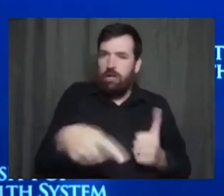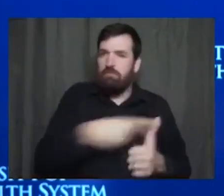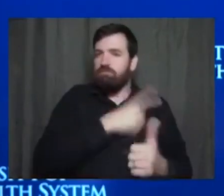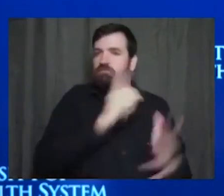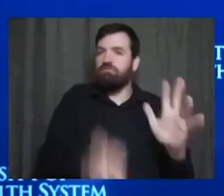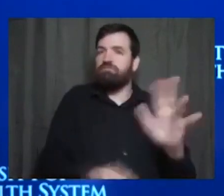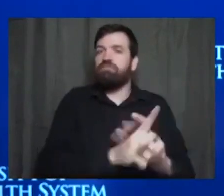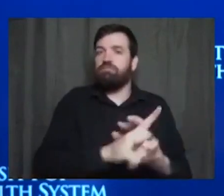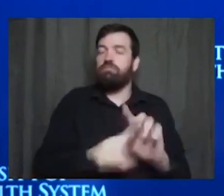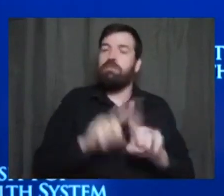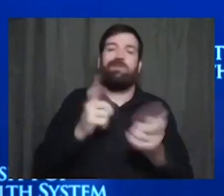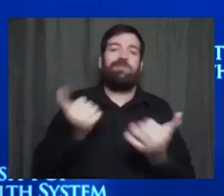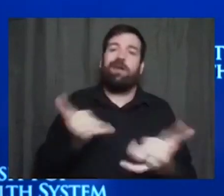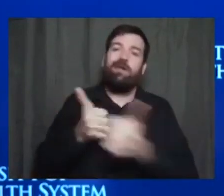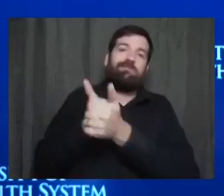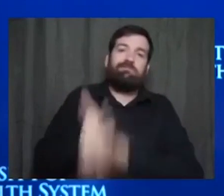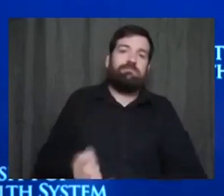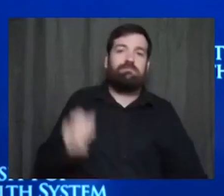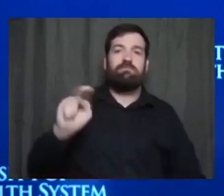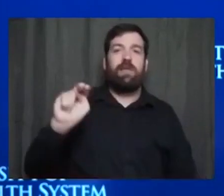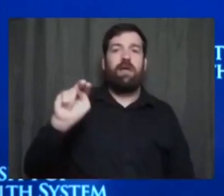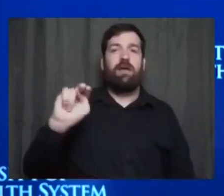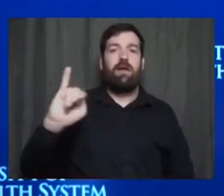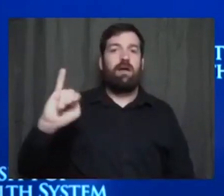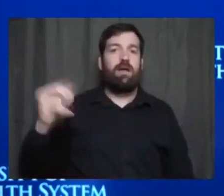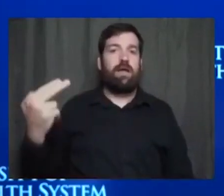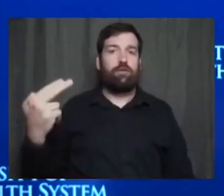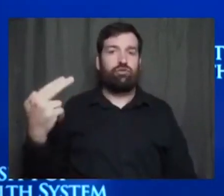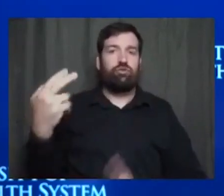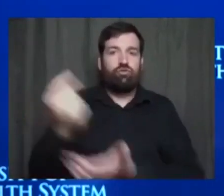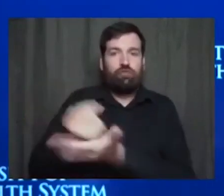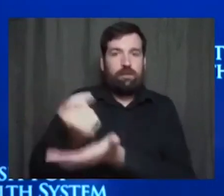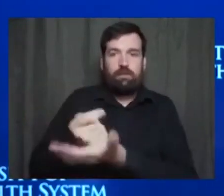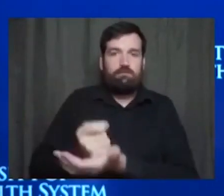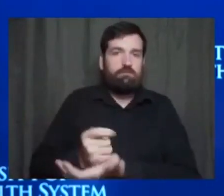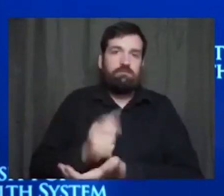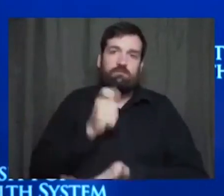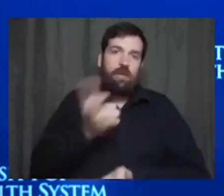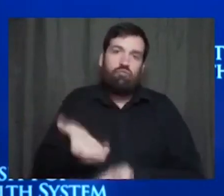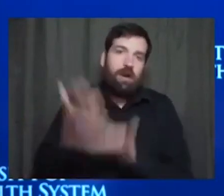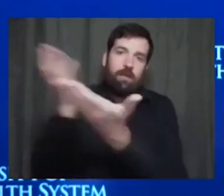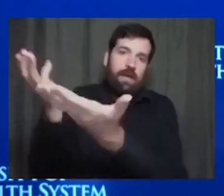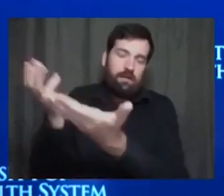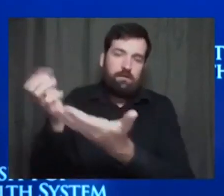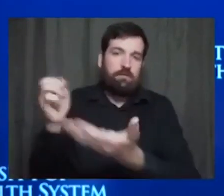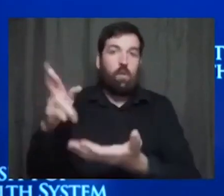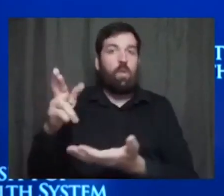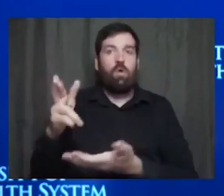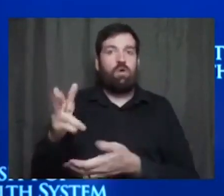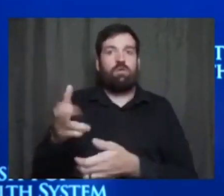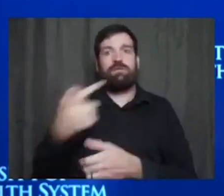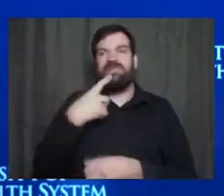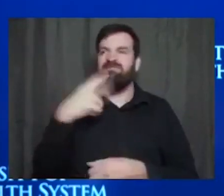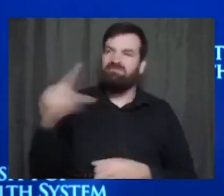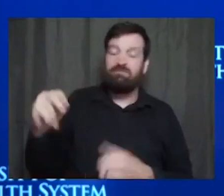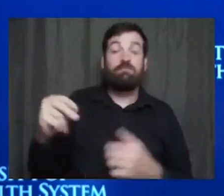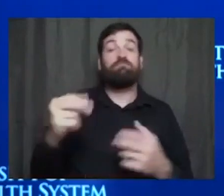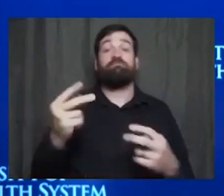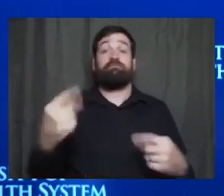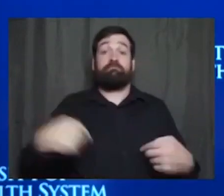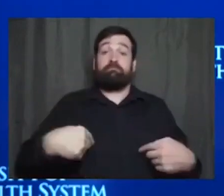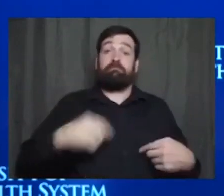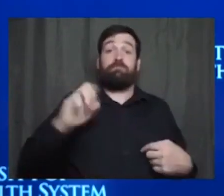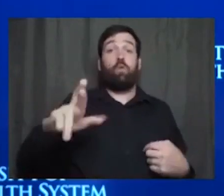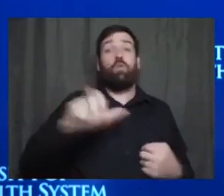NIH treatment guidelines, which doesn't recommend for or against the use. Right now at the health system, neither me nor any of my ID colleagues